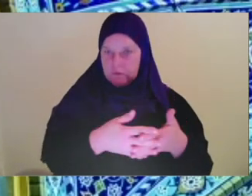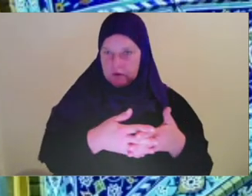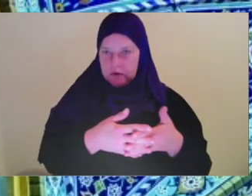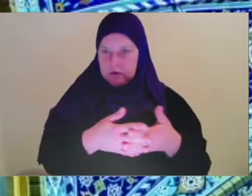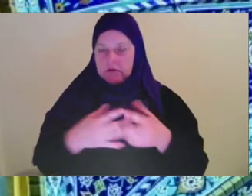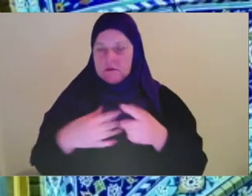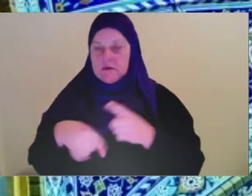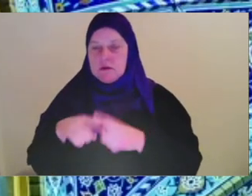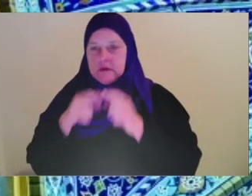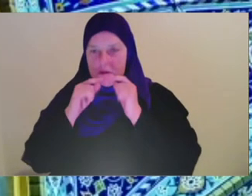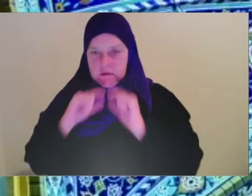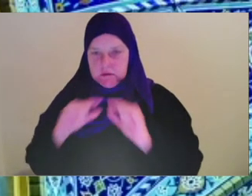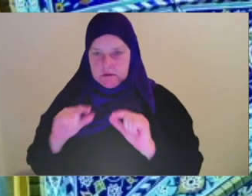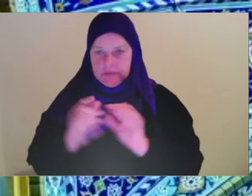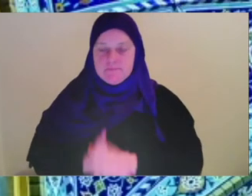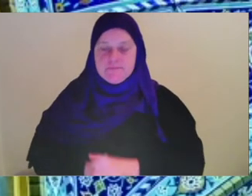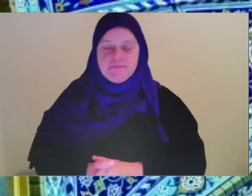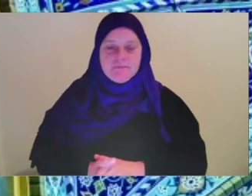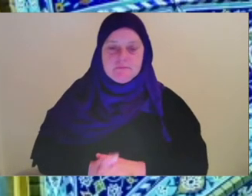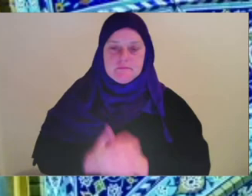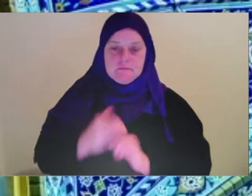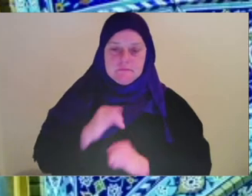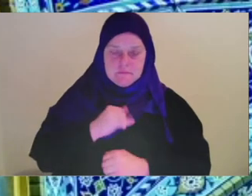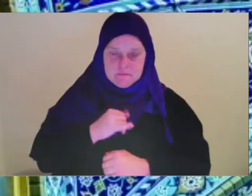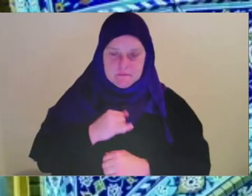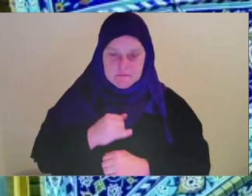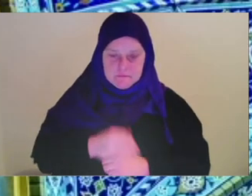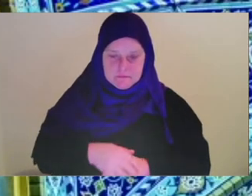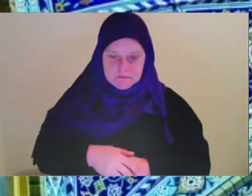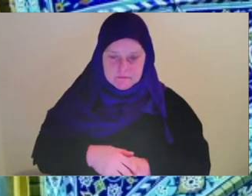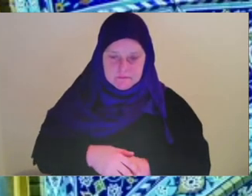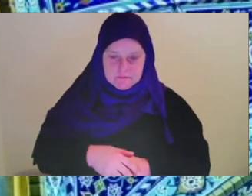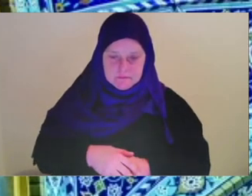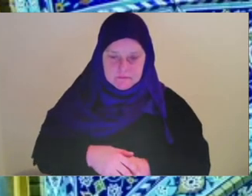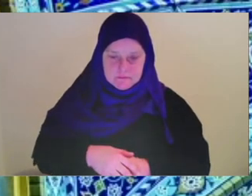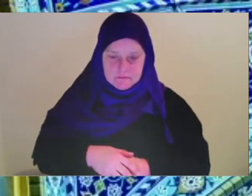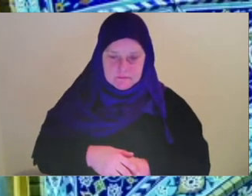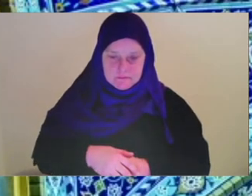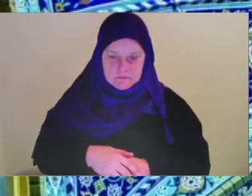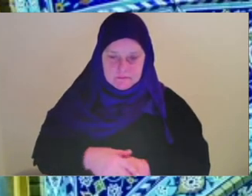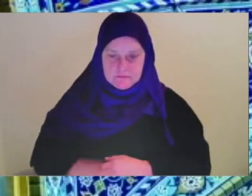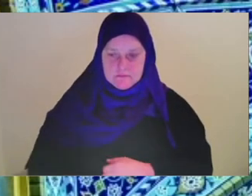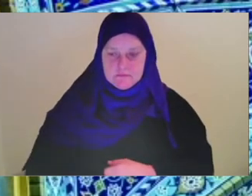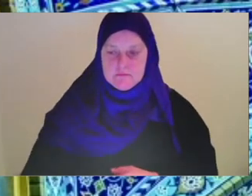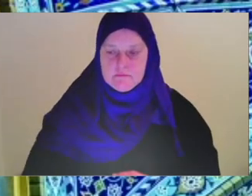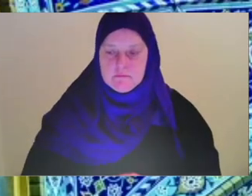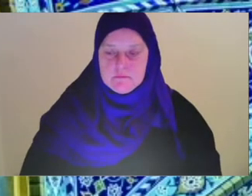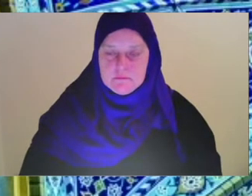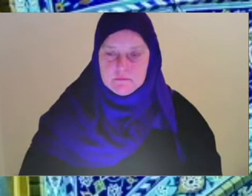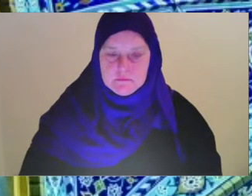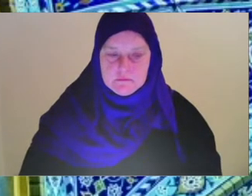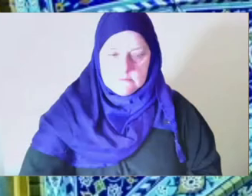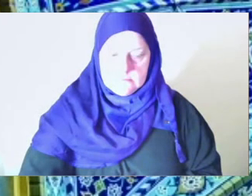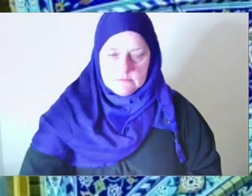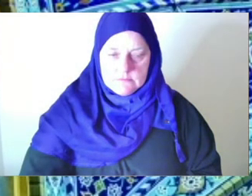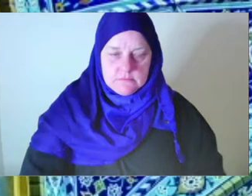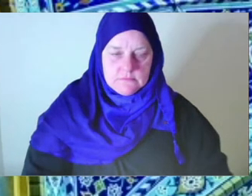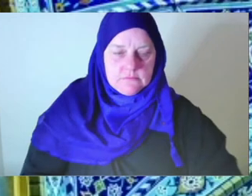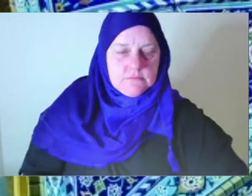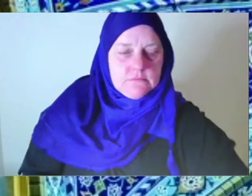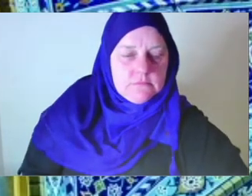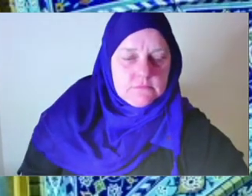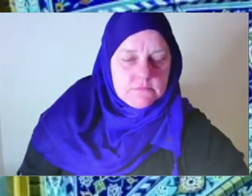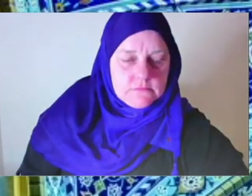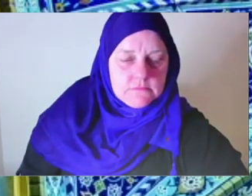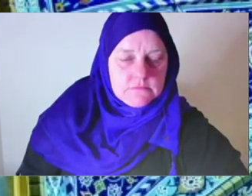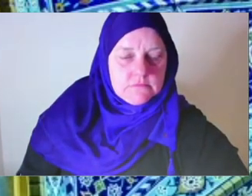lillahi khumsahu wa lirrasul wa lidhil qurba. The rest of the ayah that Allah subhanahu wa ta'ala says, lo and behold, this is something that